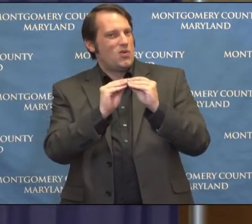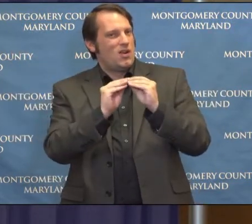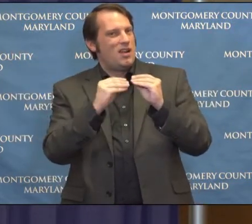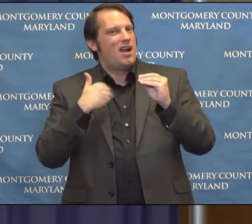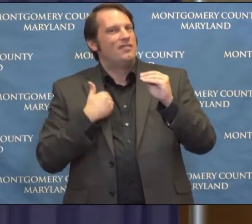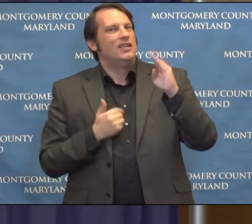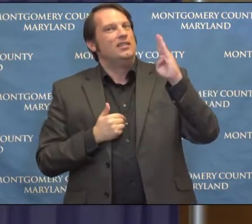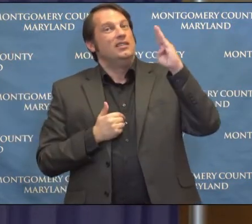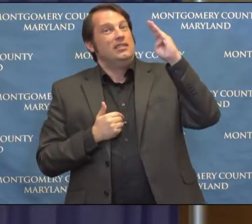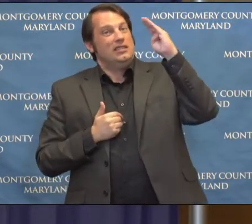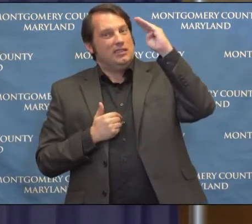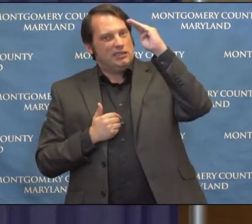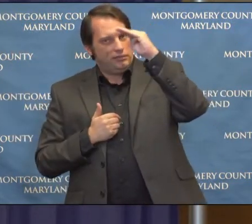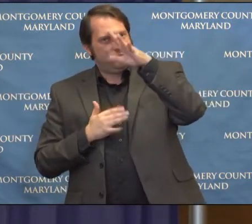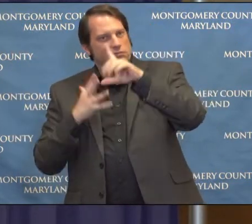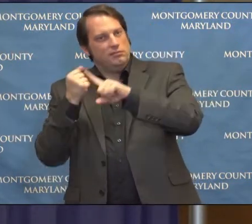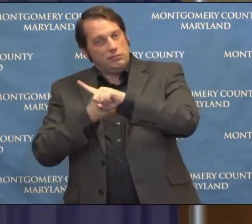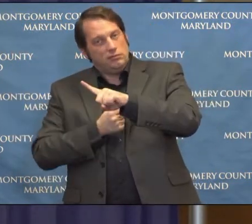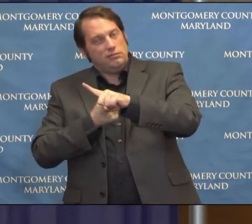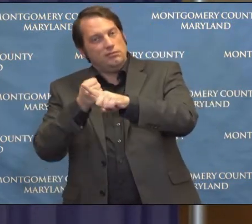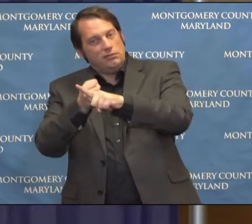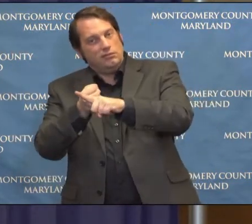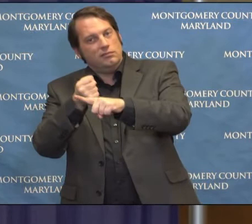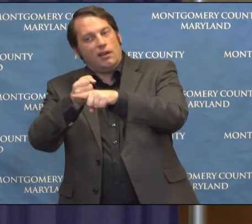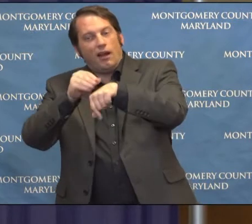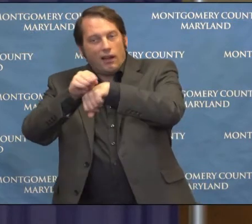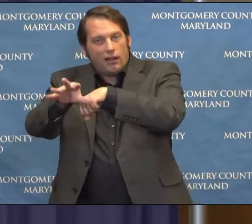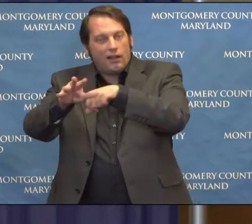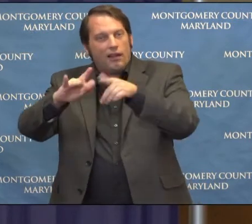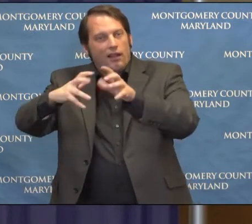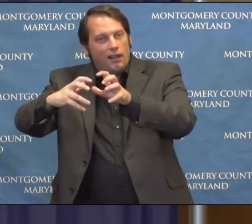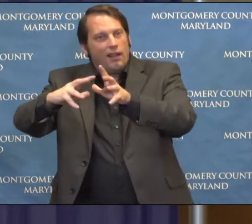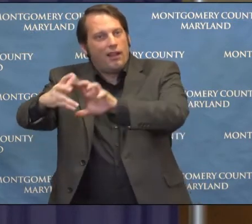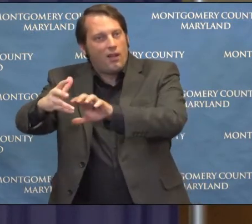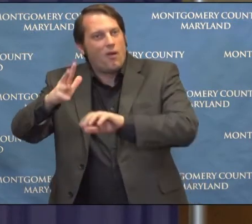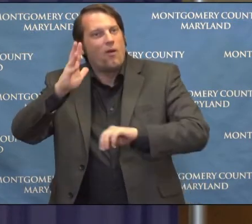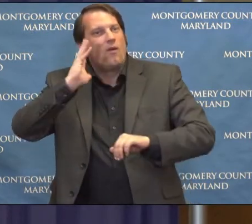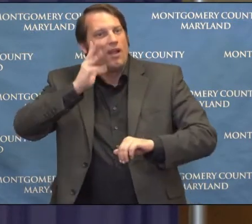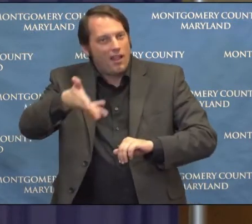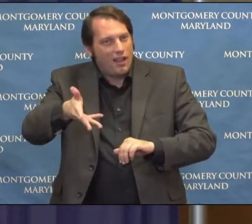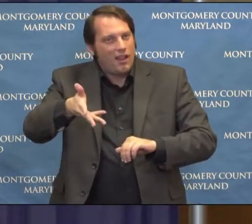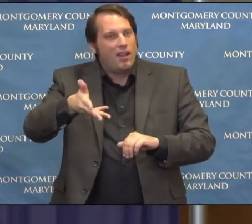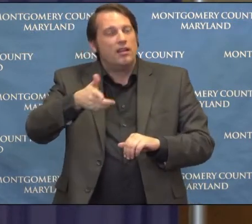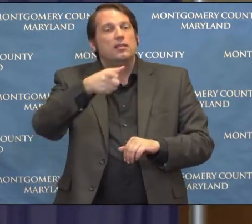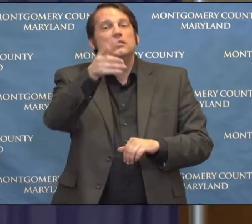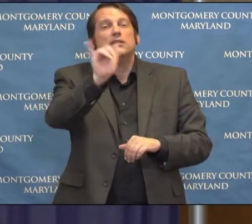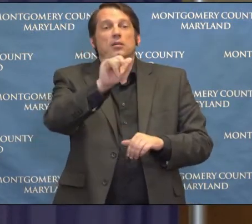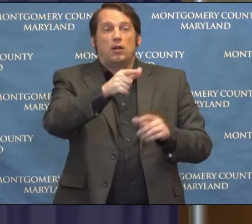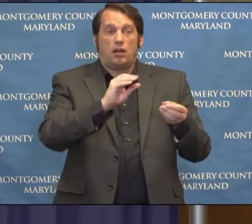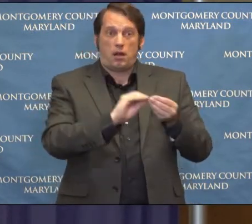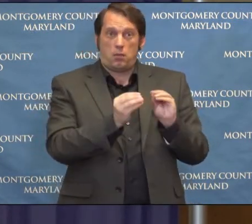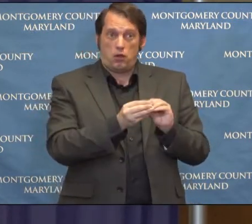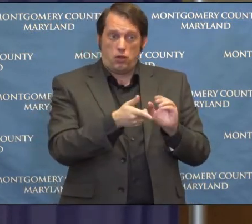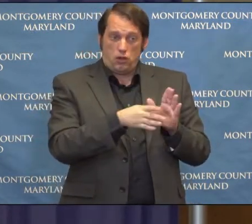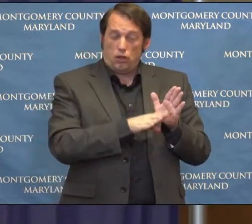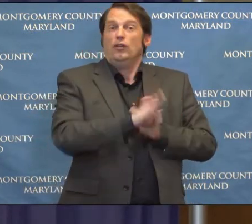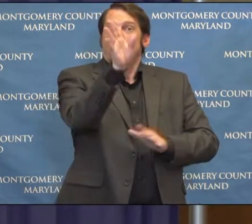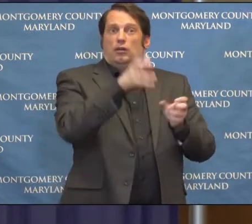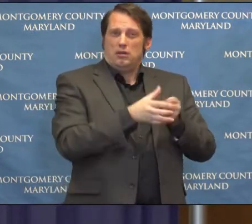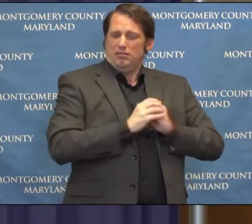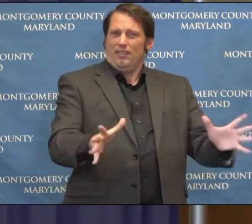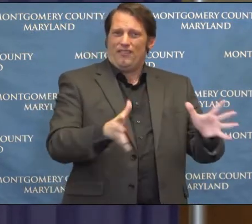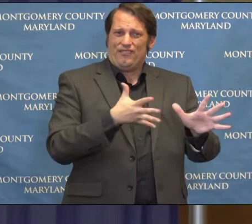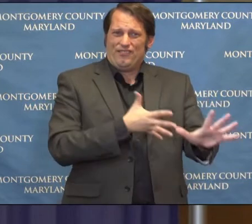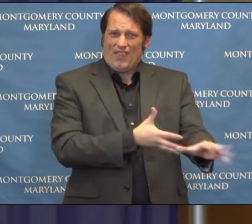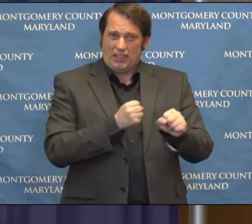peak. Much like I talked about the surge number, it's going to take some time to determine what that peak is because we need